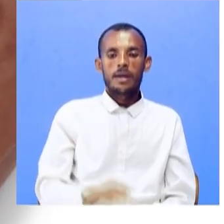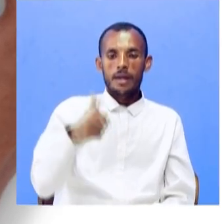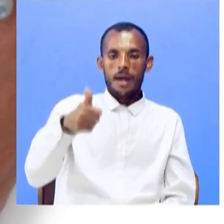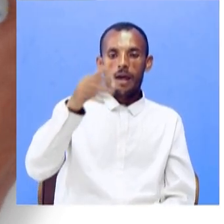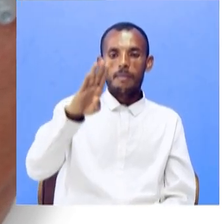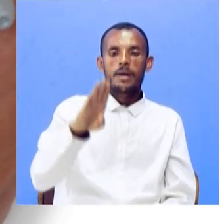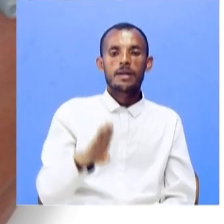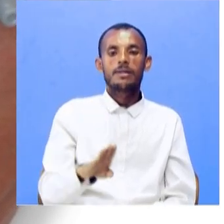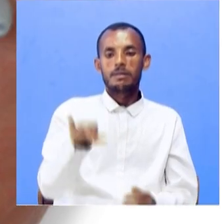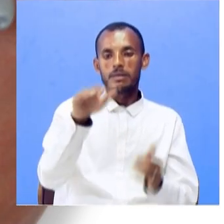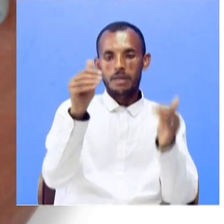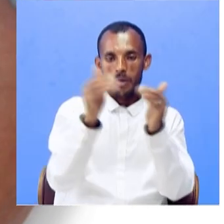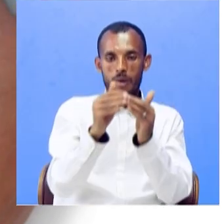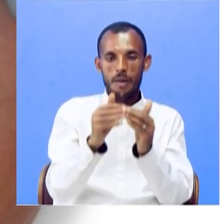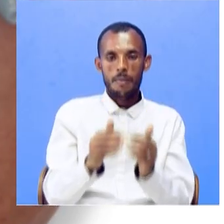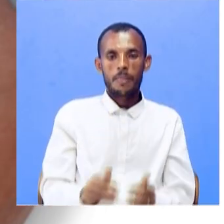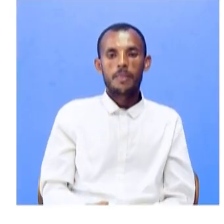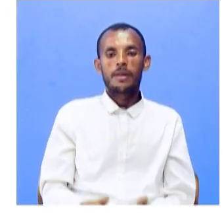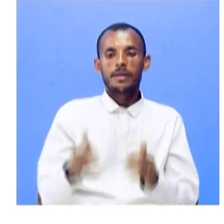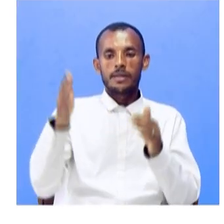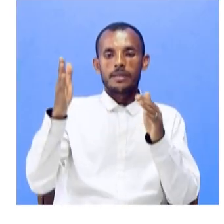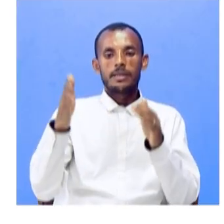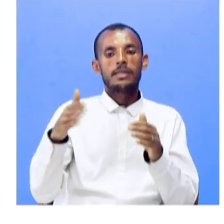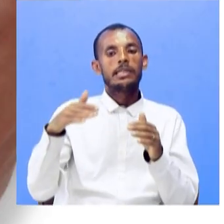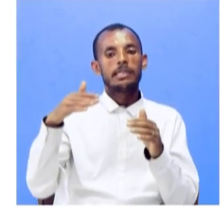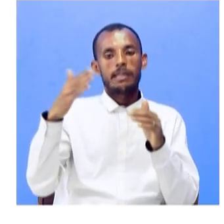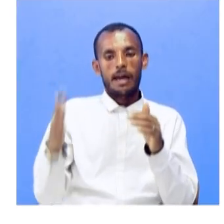is the same as or it's congruent to side DC.